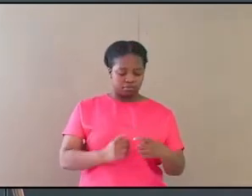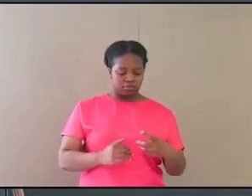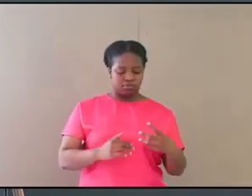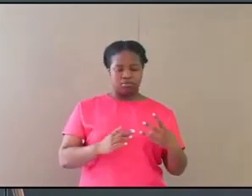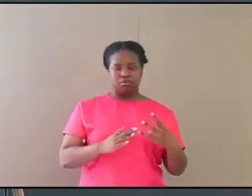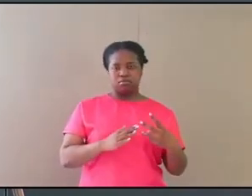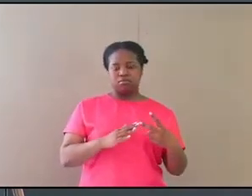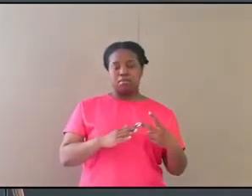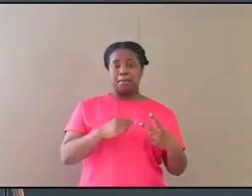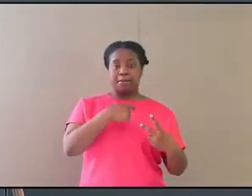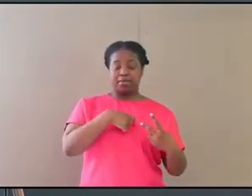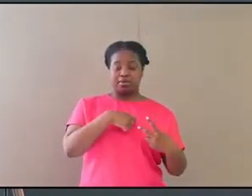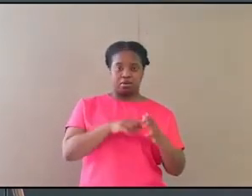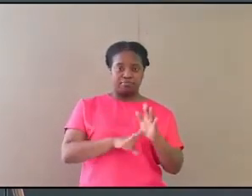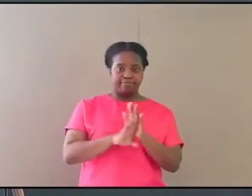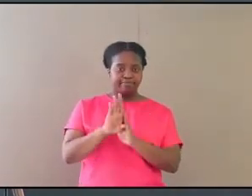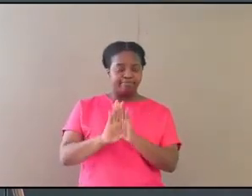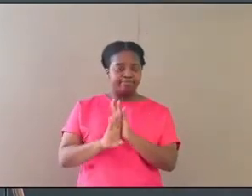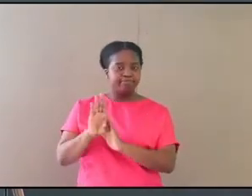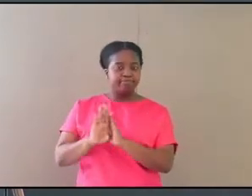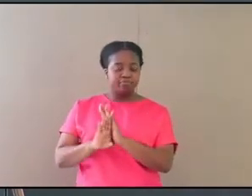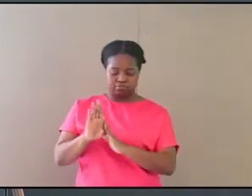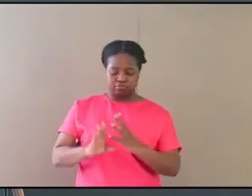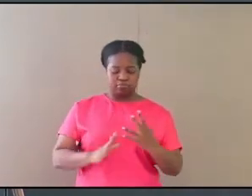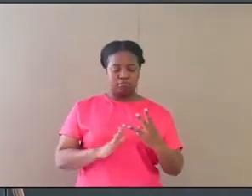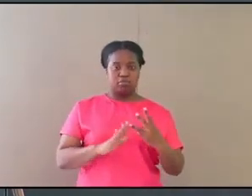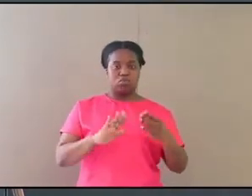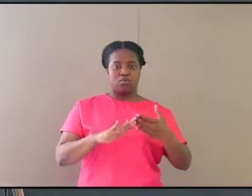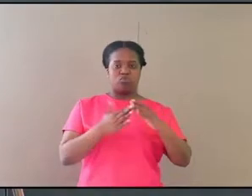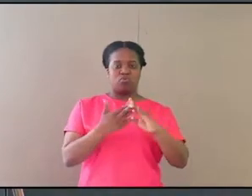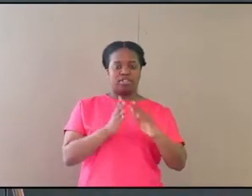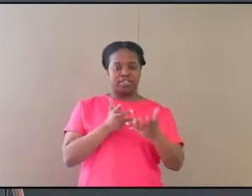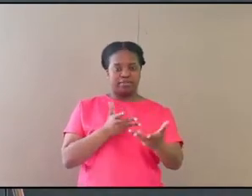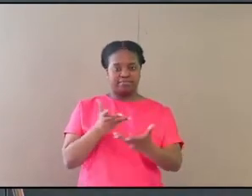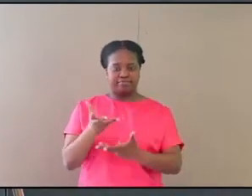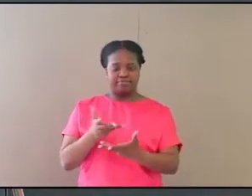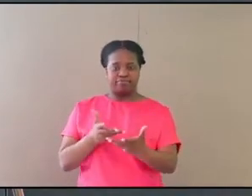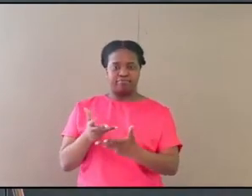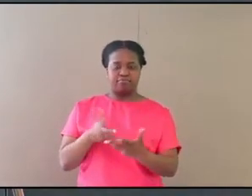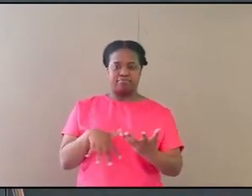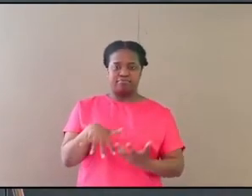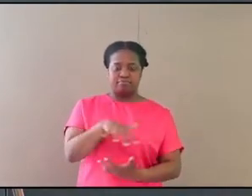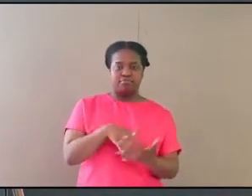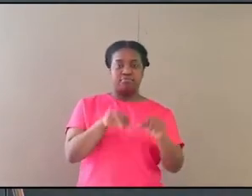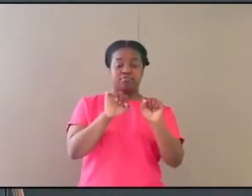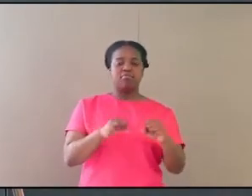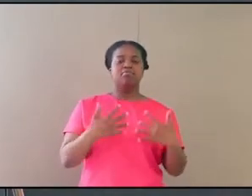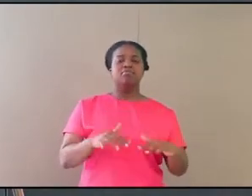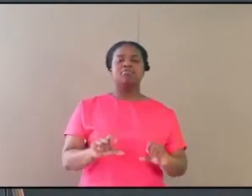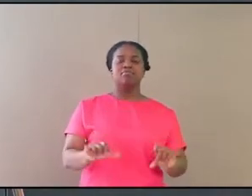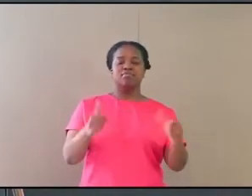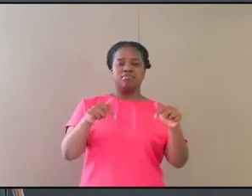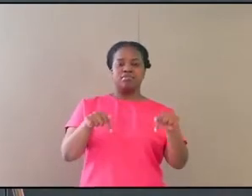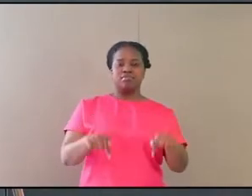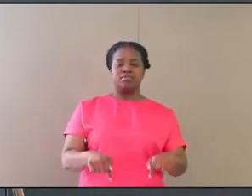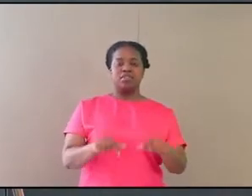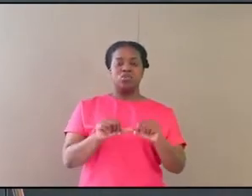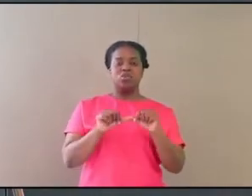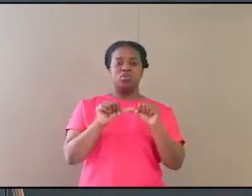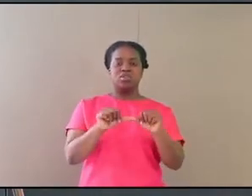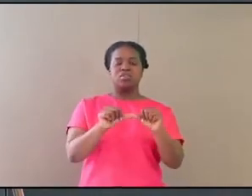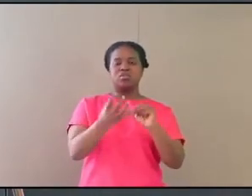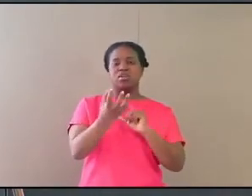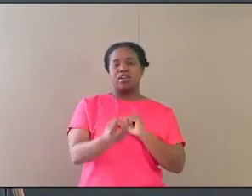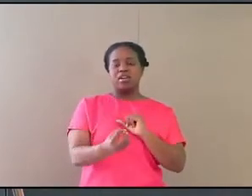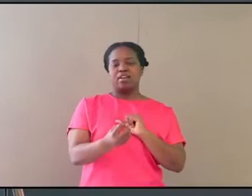development, and community engagement. It's really wonderful to, again, continue to have a